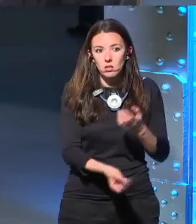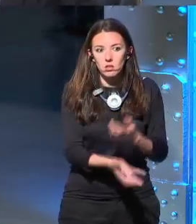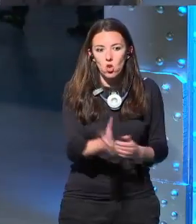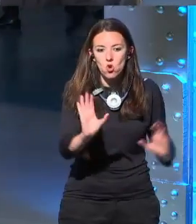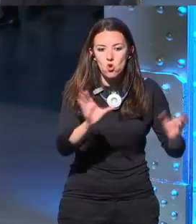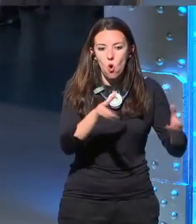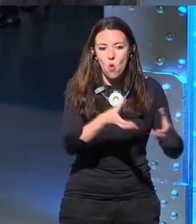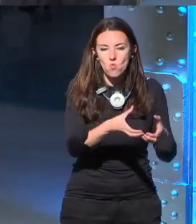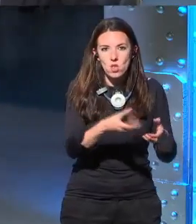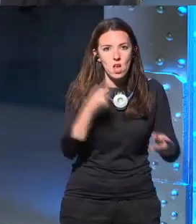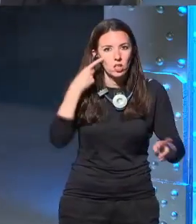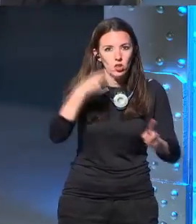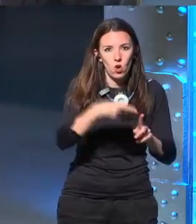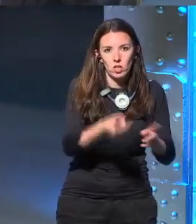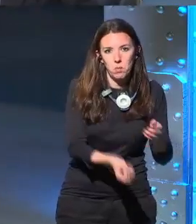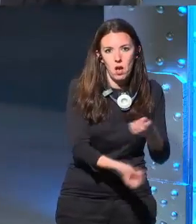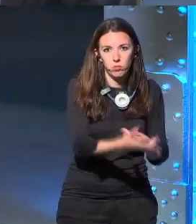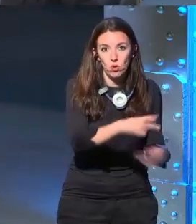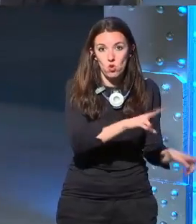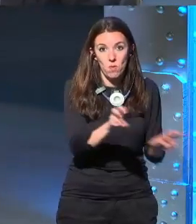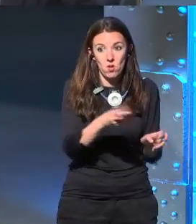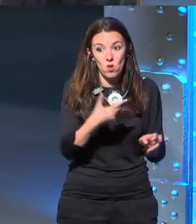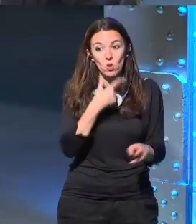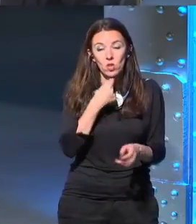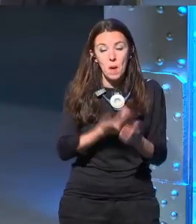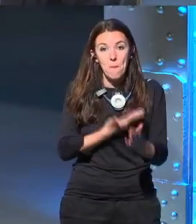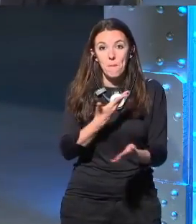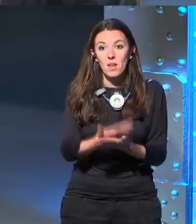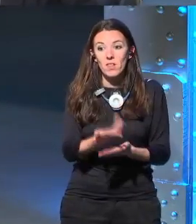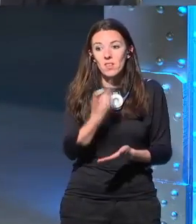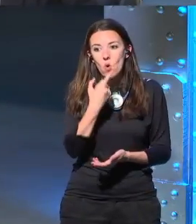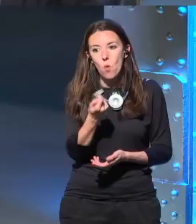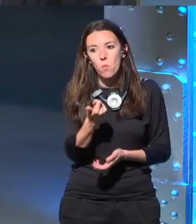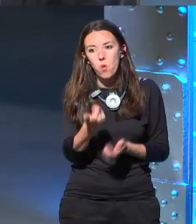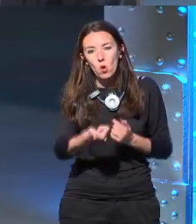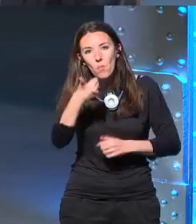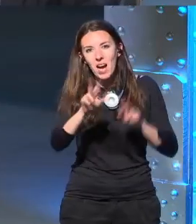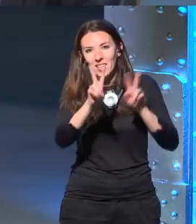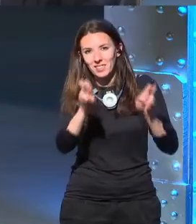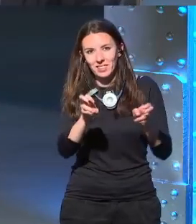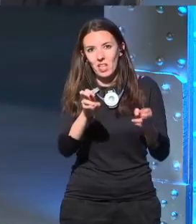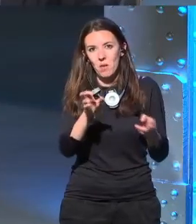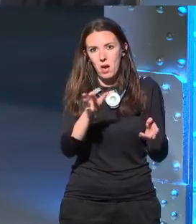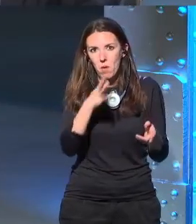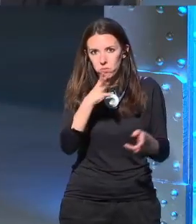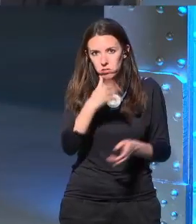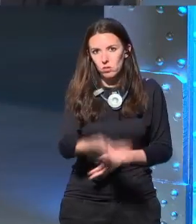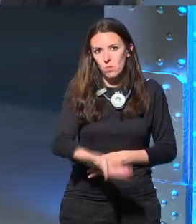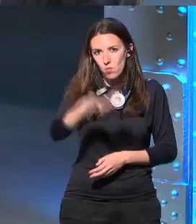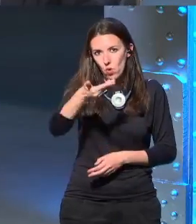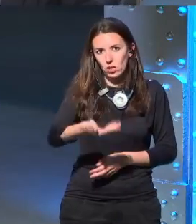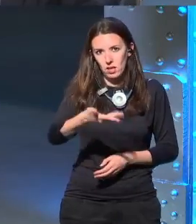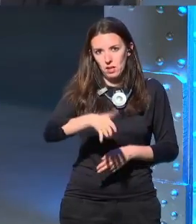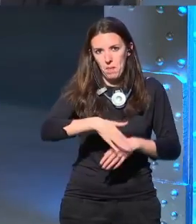books, it's very important to see what communities are created for innovation. And I would like you to